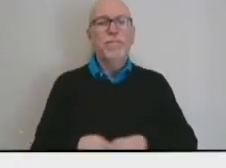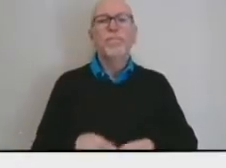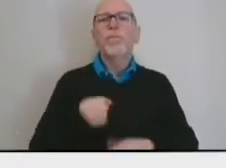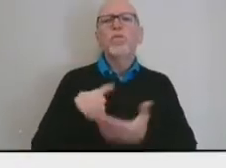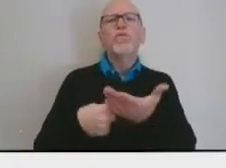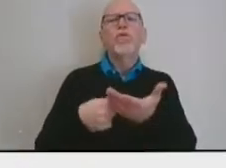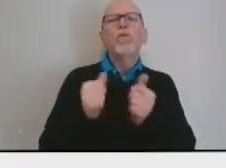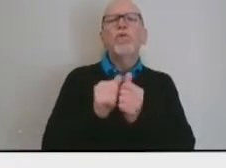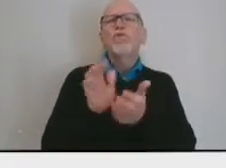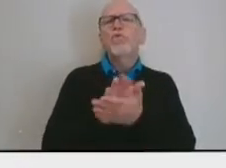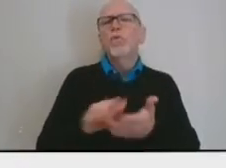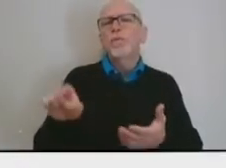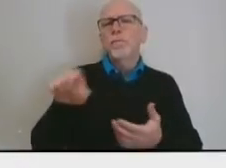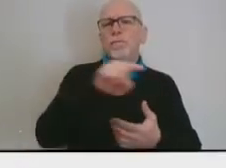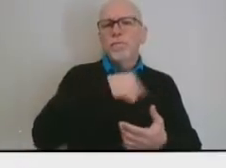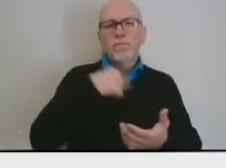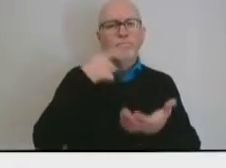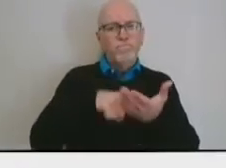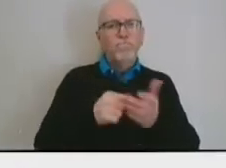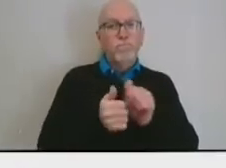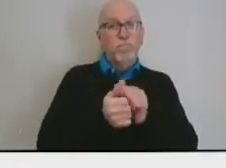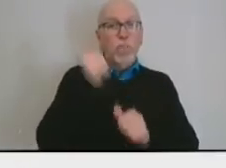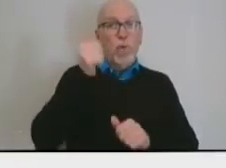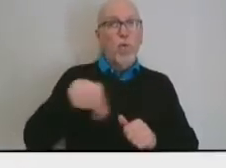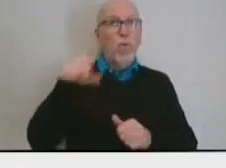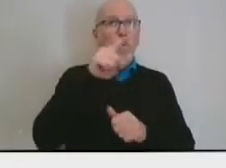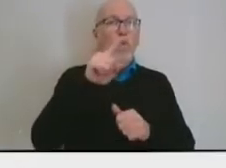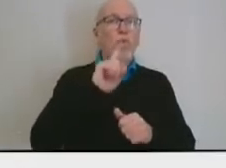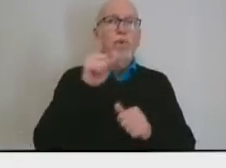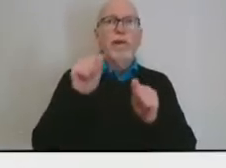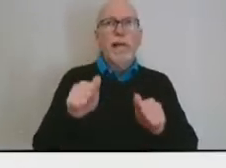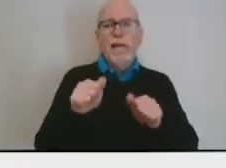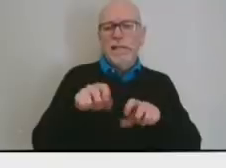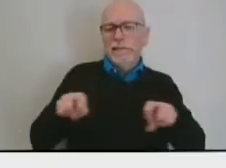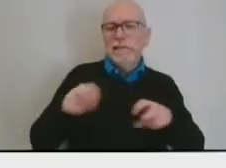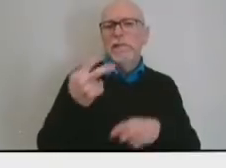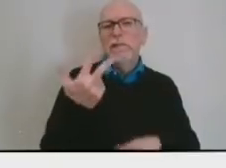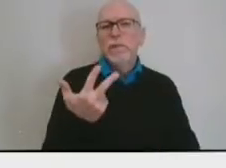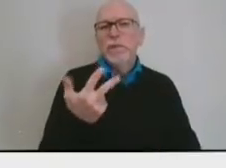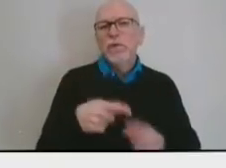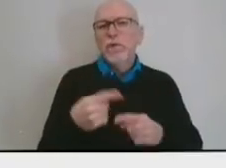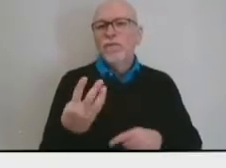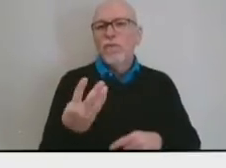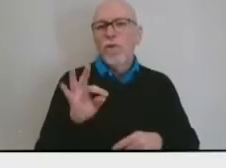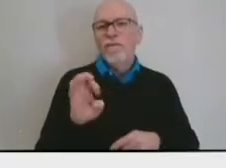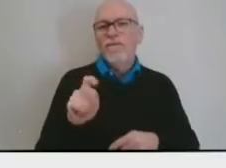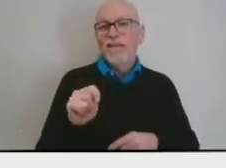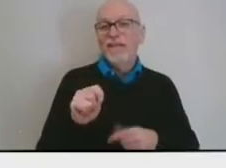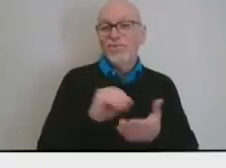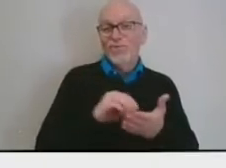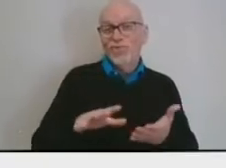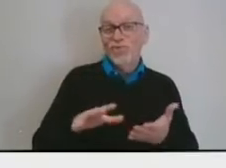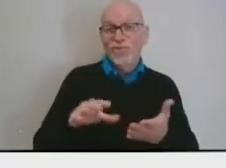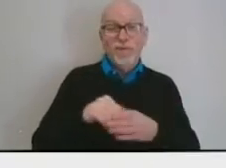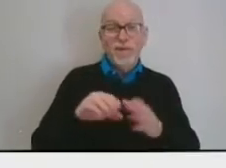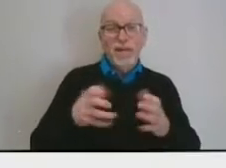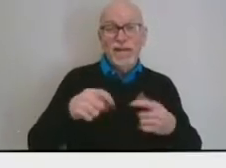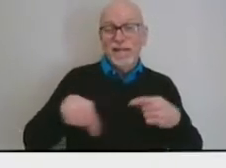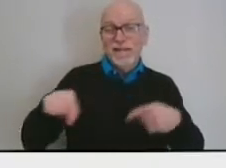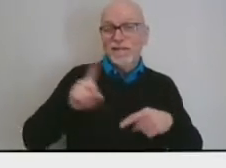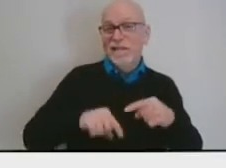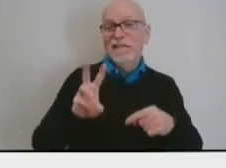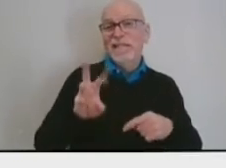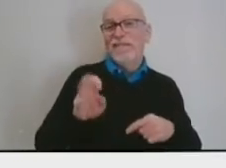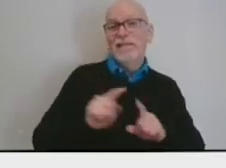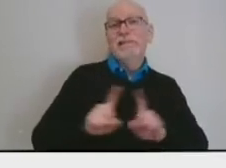found that the majority have only been able to achieve a distance of 3 feet to 4 feet between students and classrooms. This has